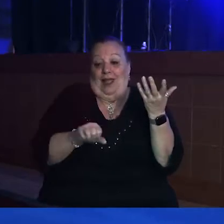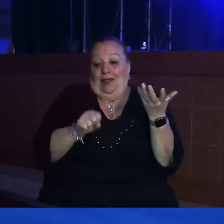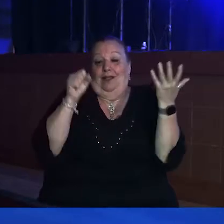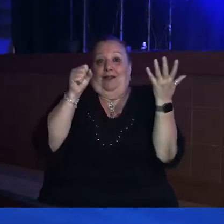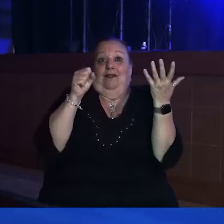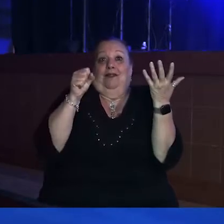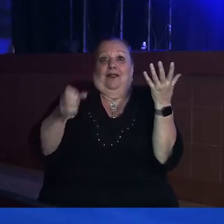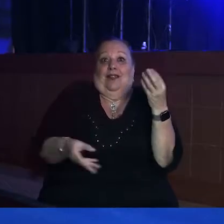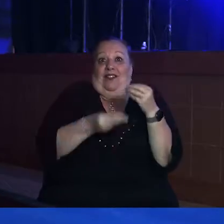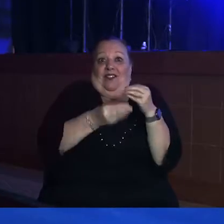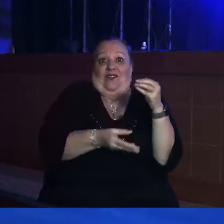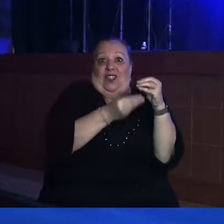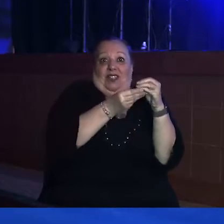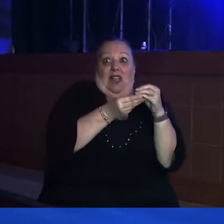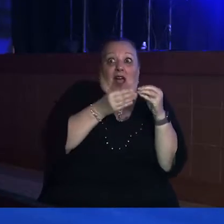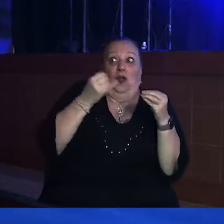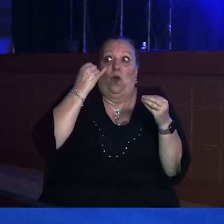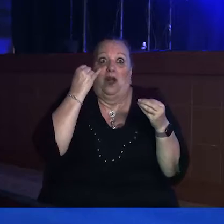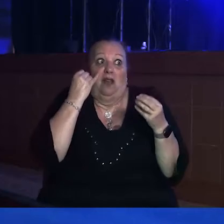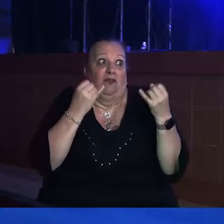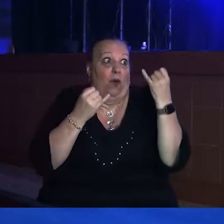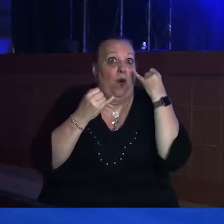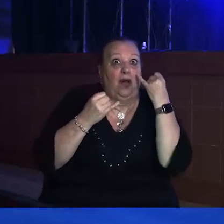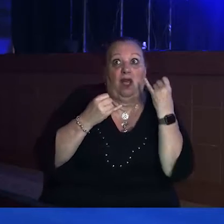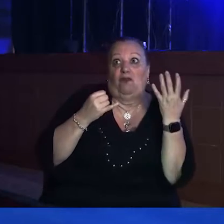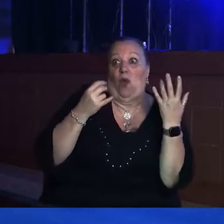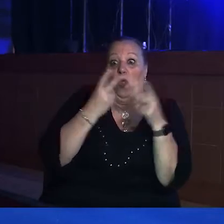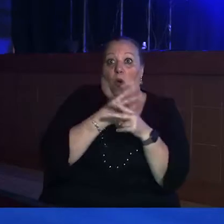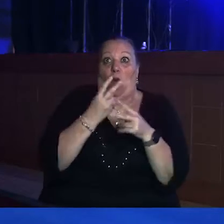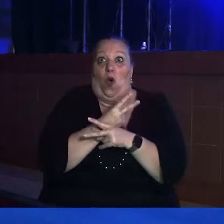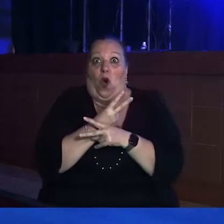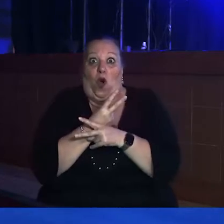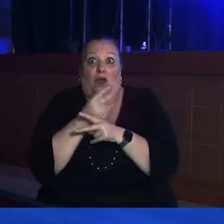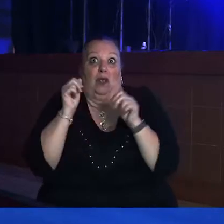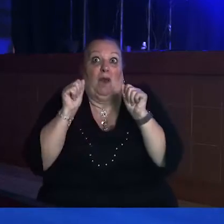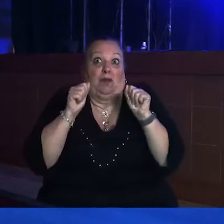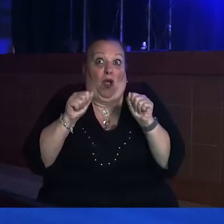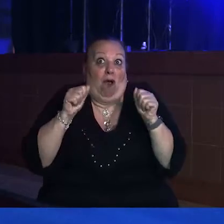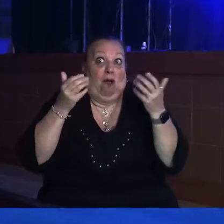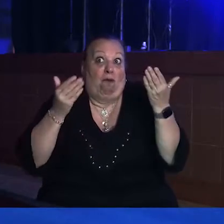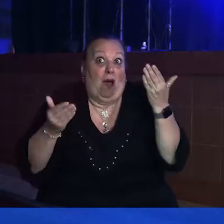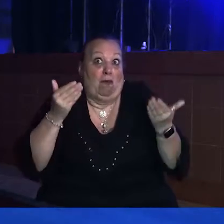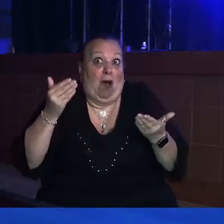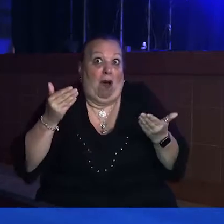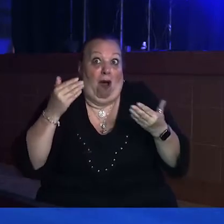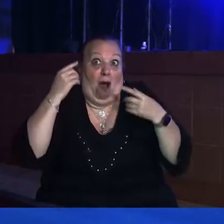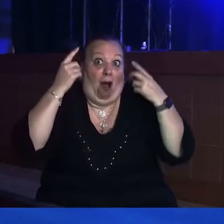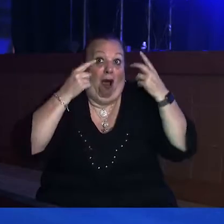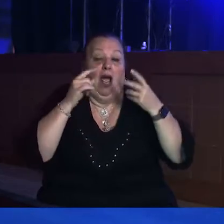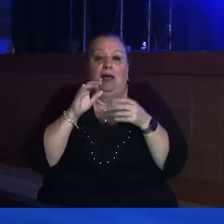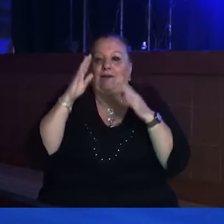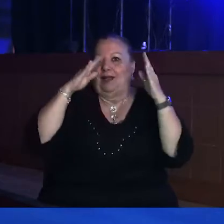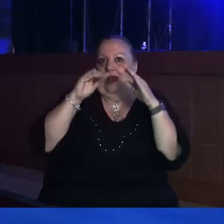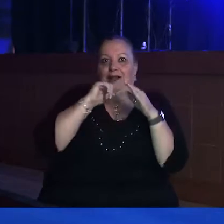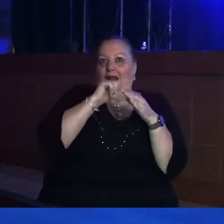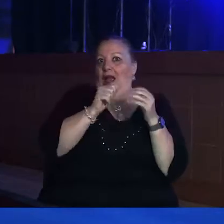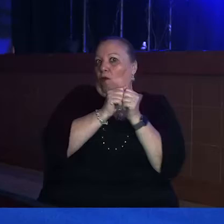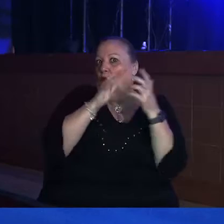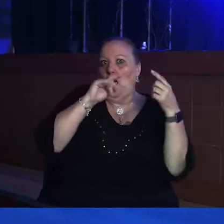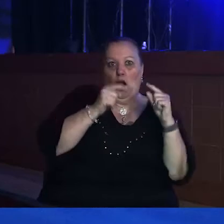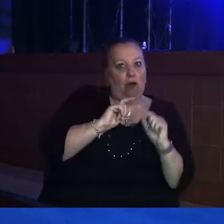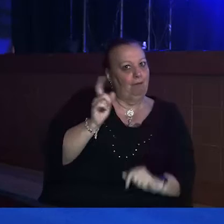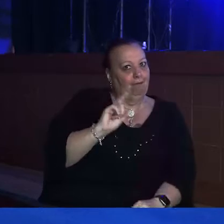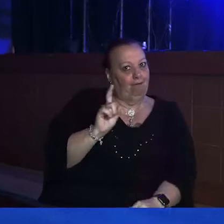the what-ifs. It feeds on the worst-case scenarios. And anxiety, it's not harmless. Anxiety,